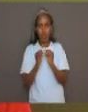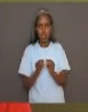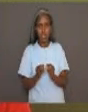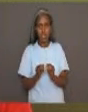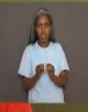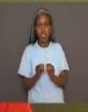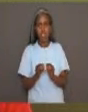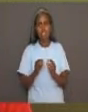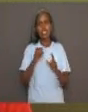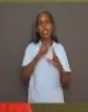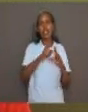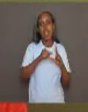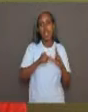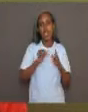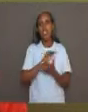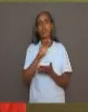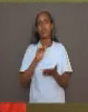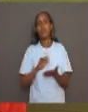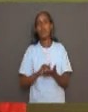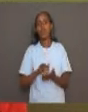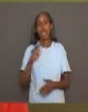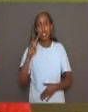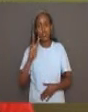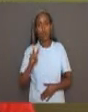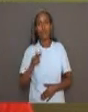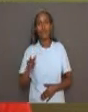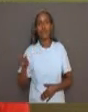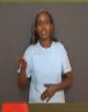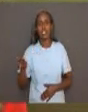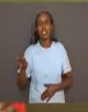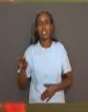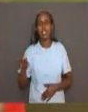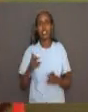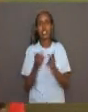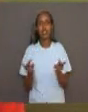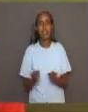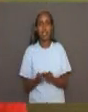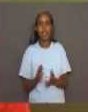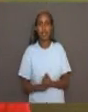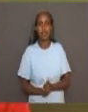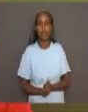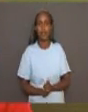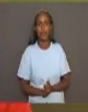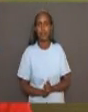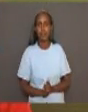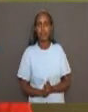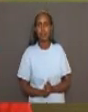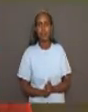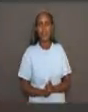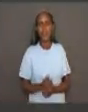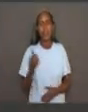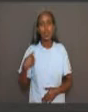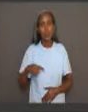learn how to calculate the angle between two vectors in space.